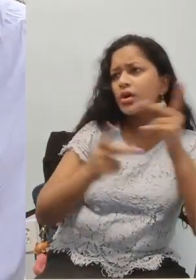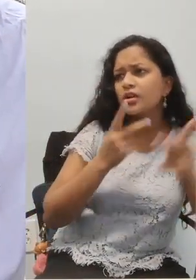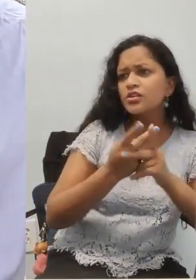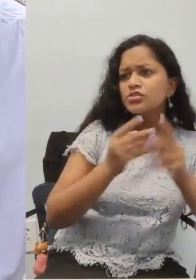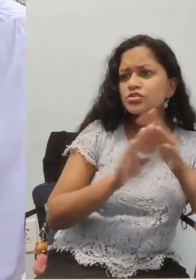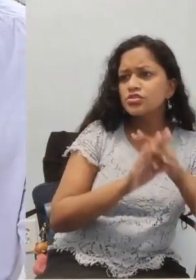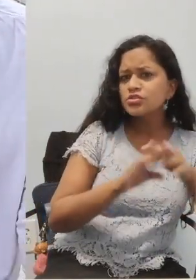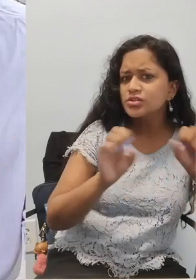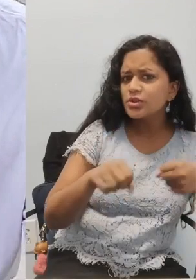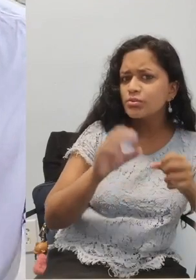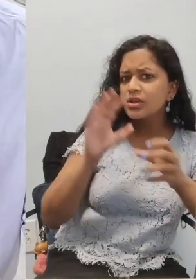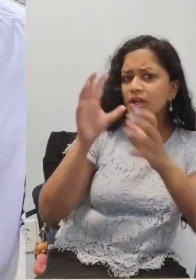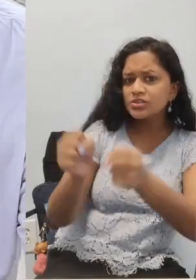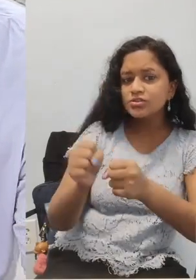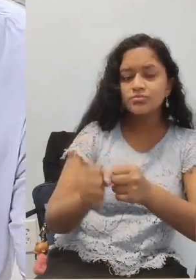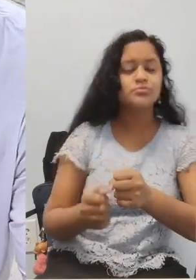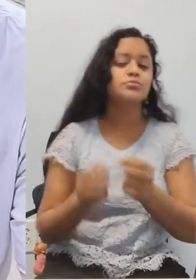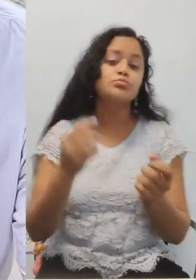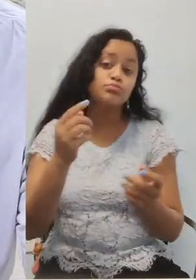day?